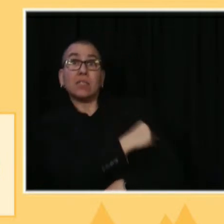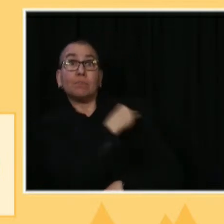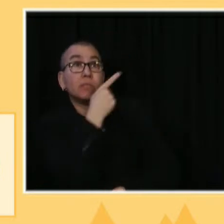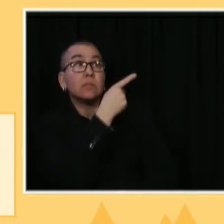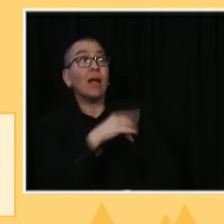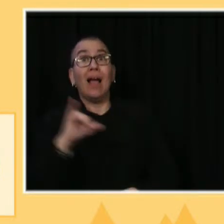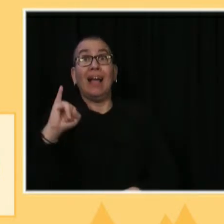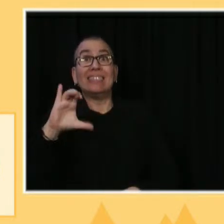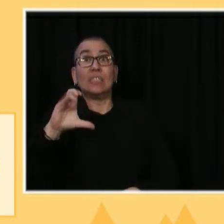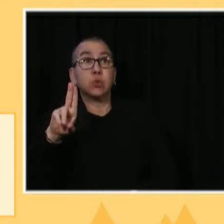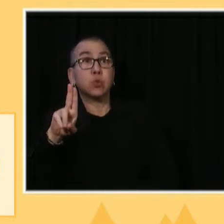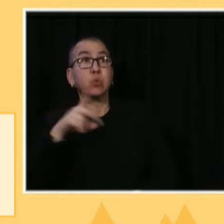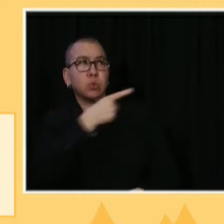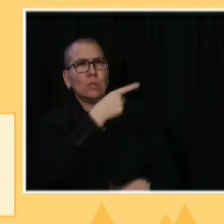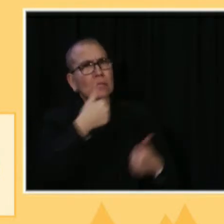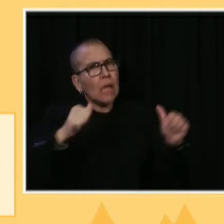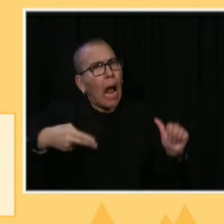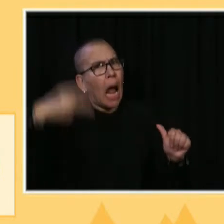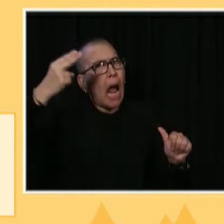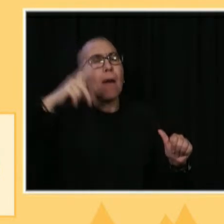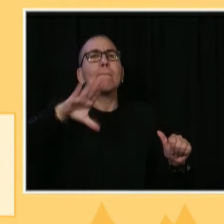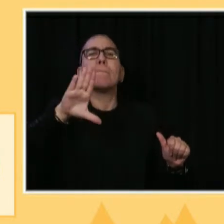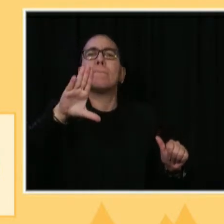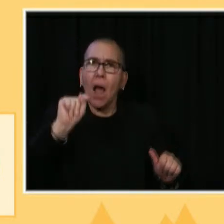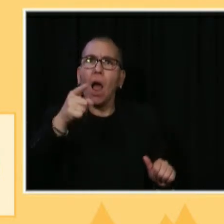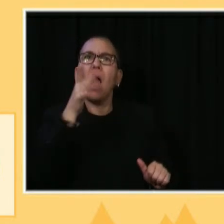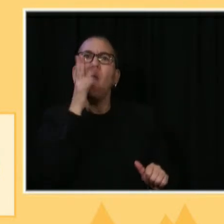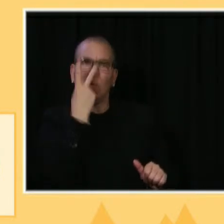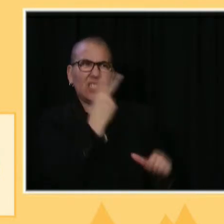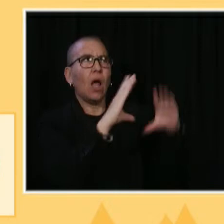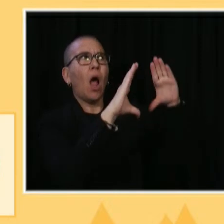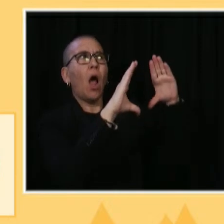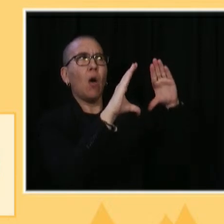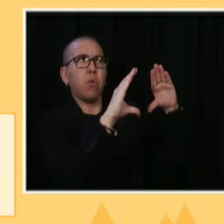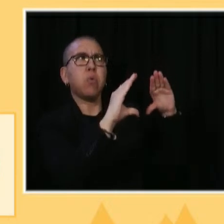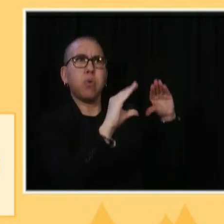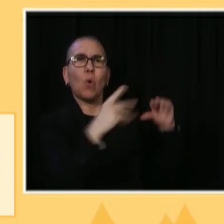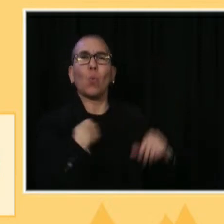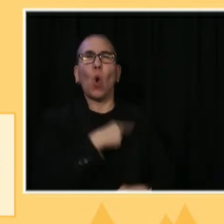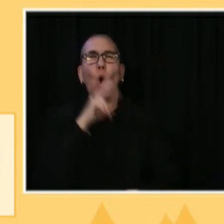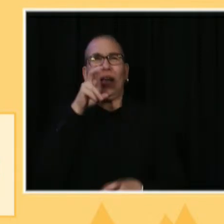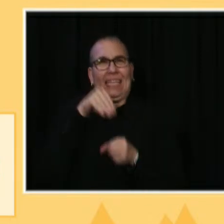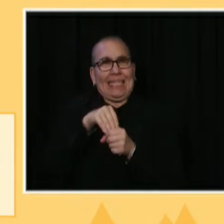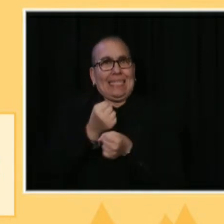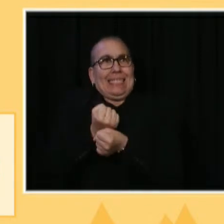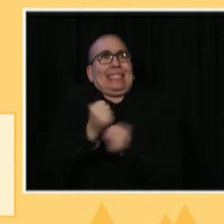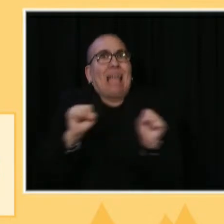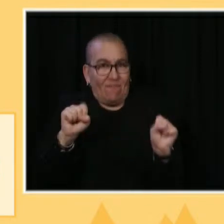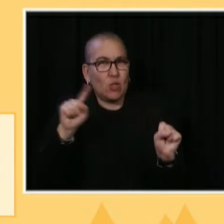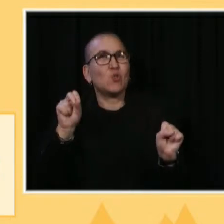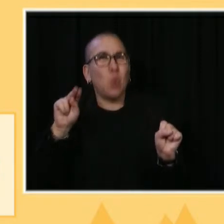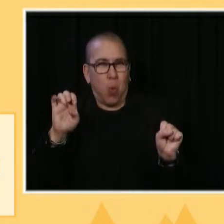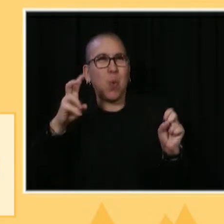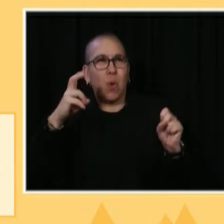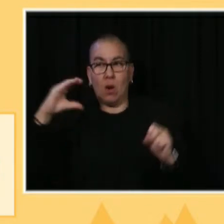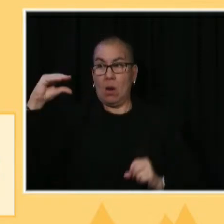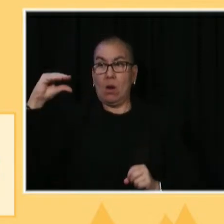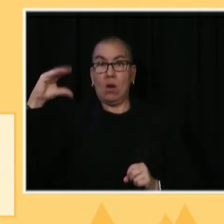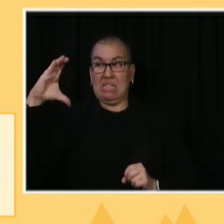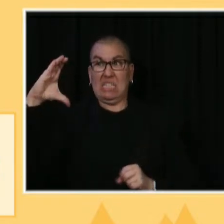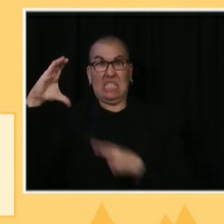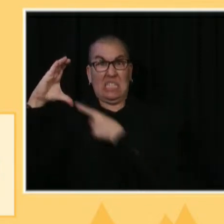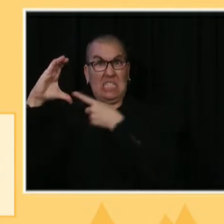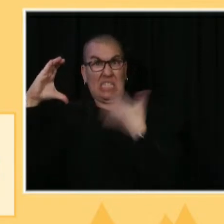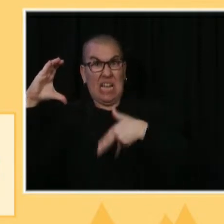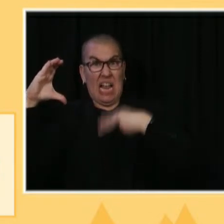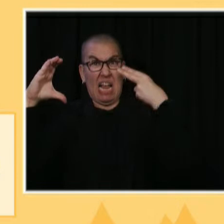still losing Minnesotans today, and we can save those lives if we get folks vaccinated and we continue a little while longer on the things that need to